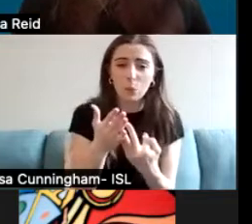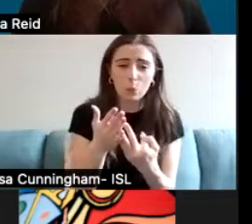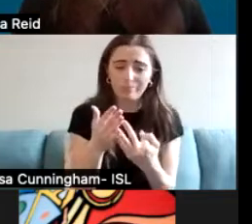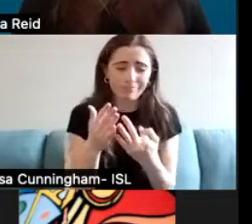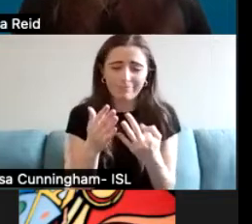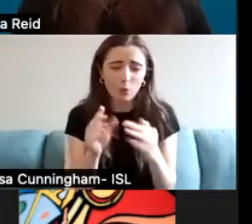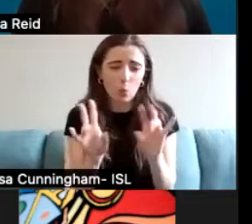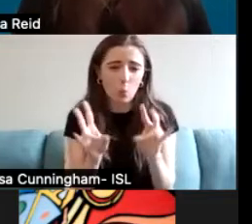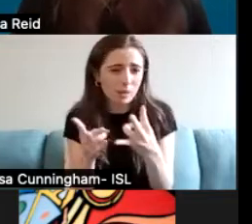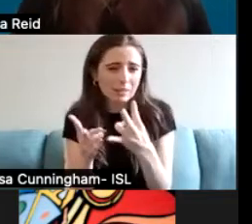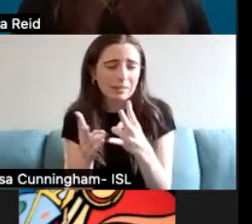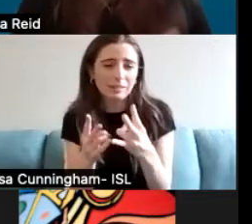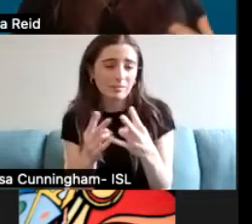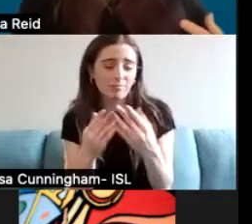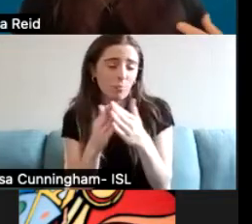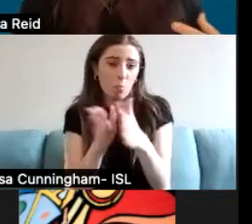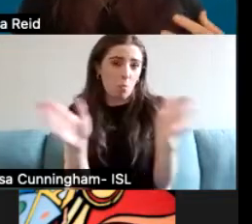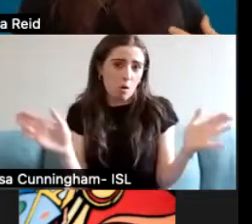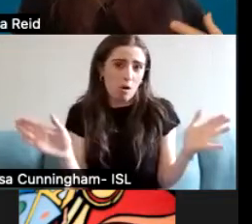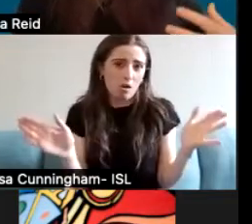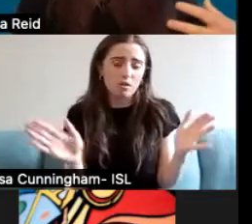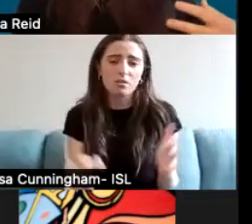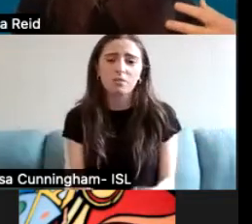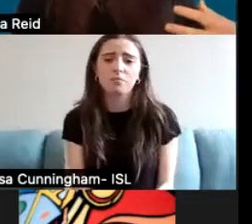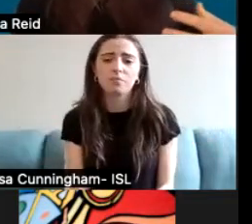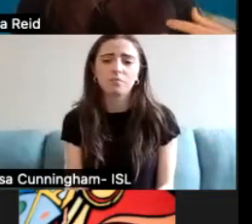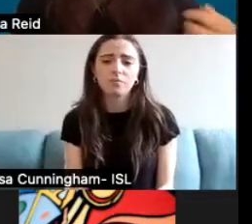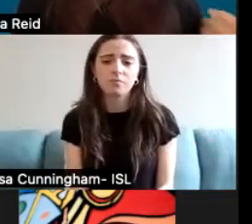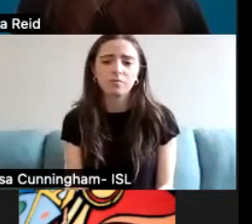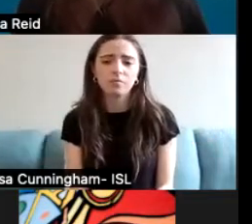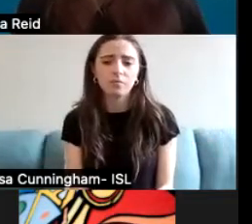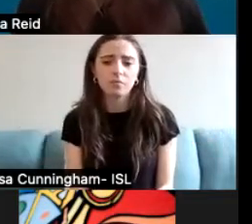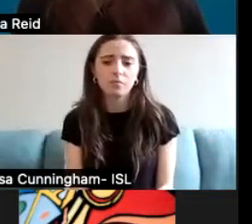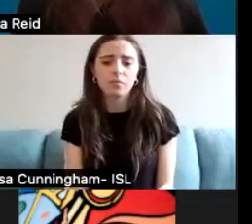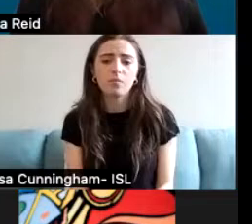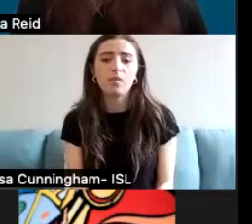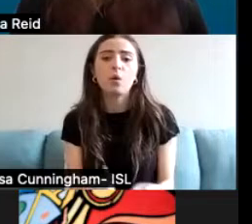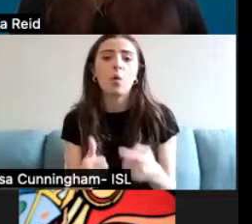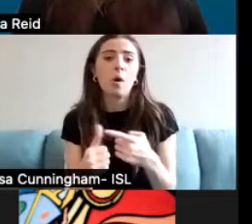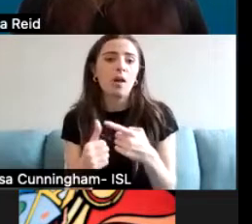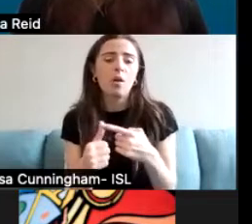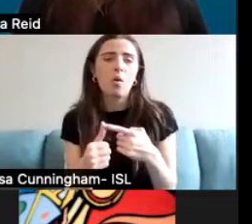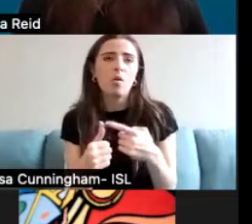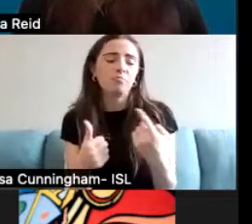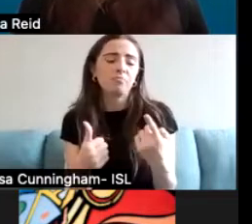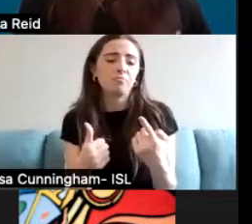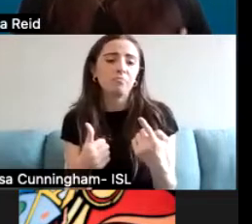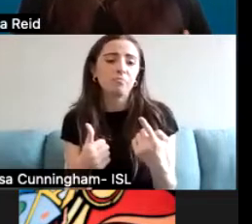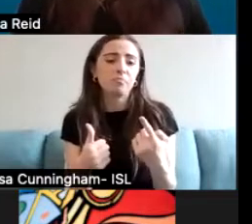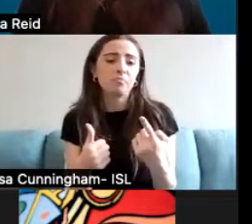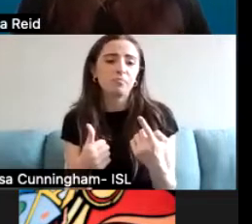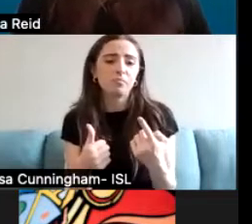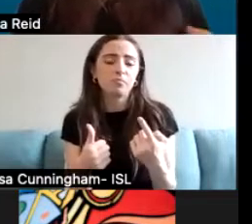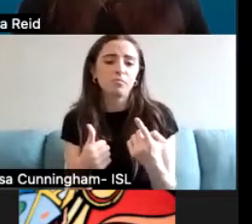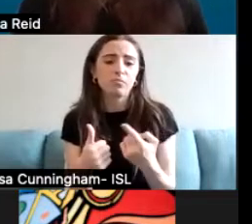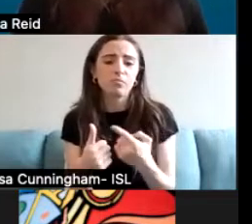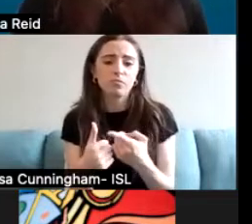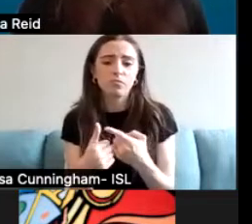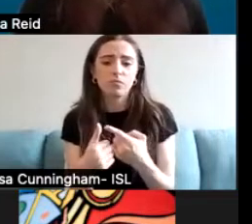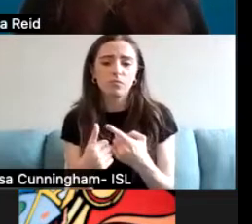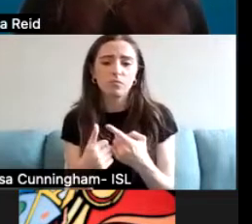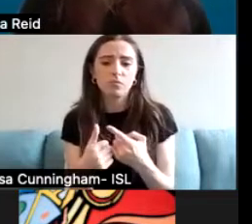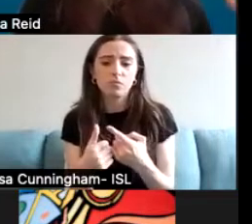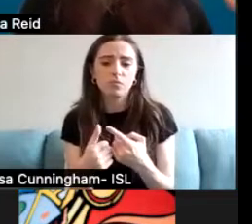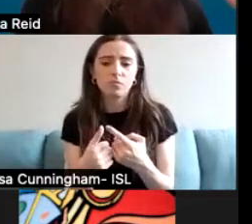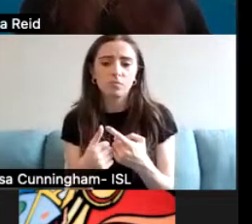but overall, one of the things that we're going to find out is that the